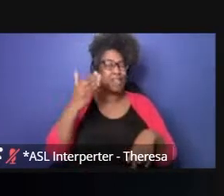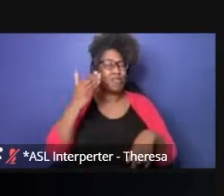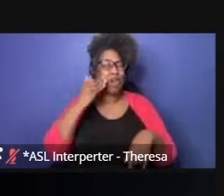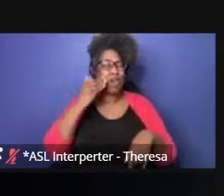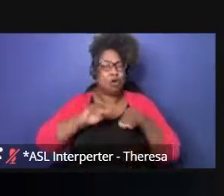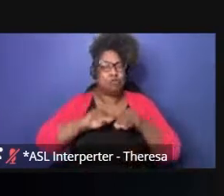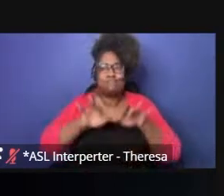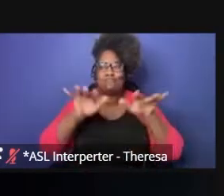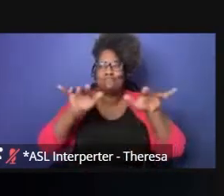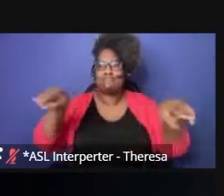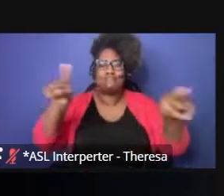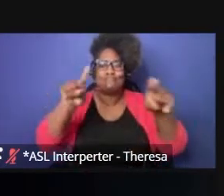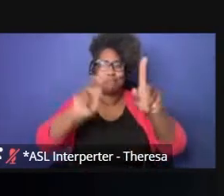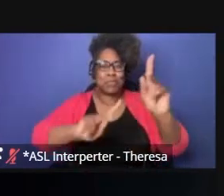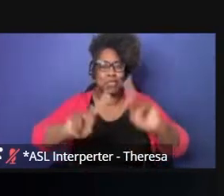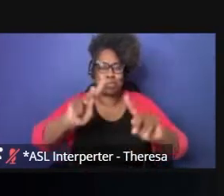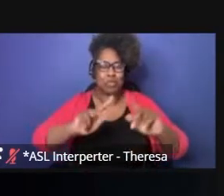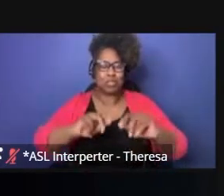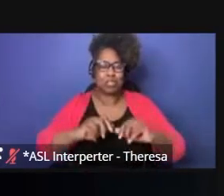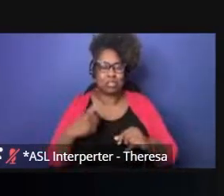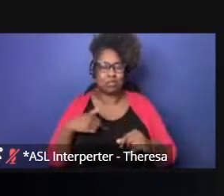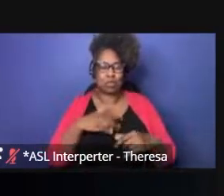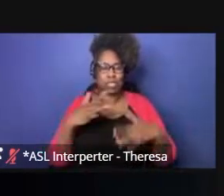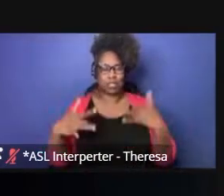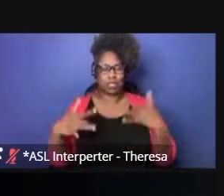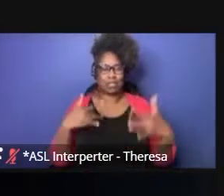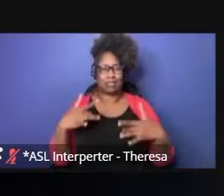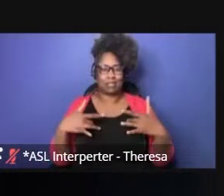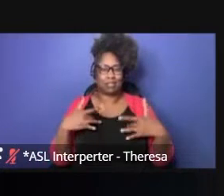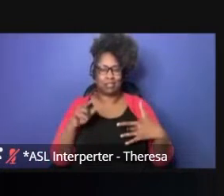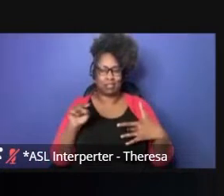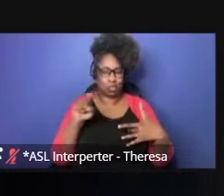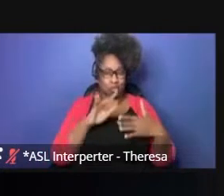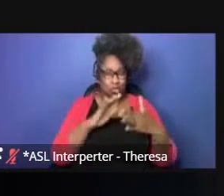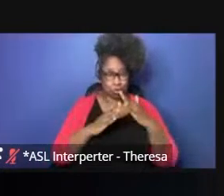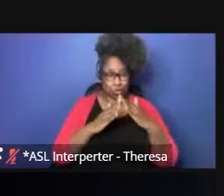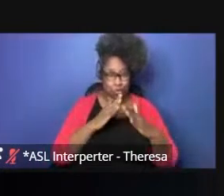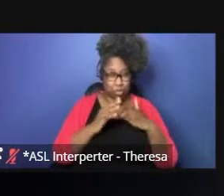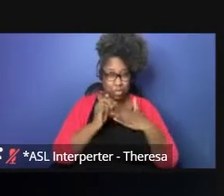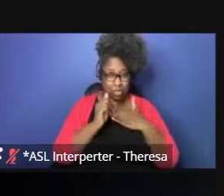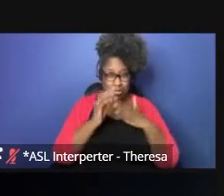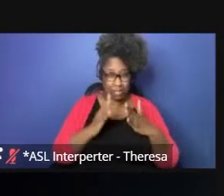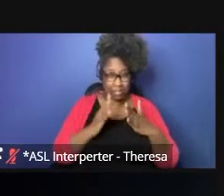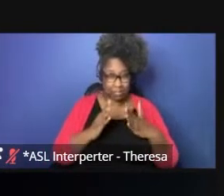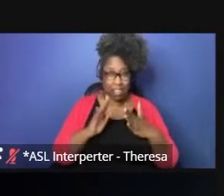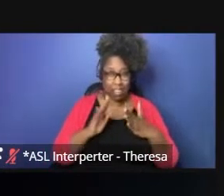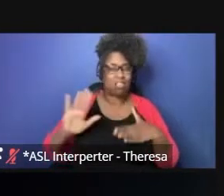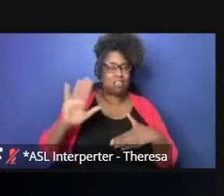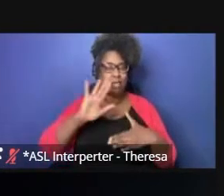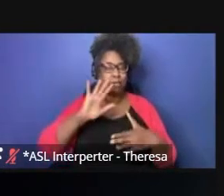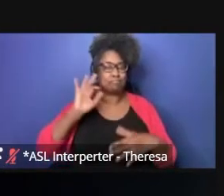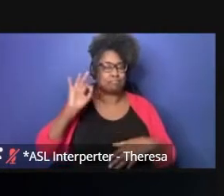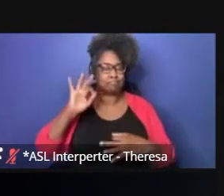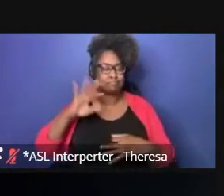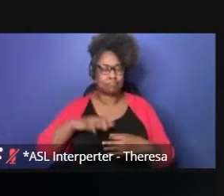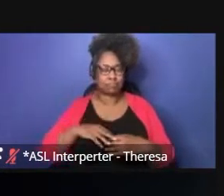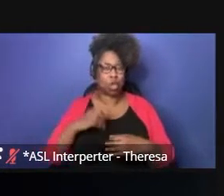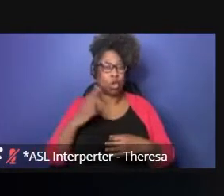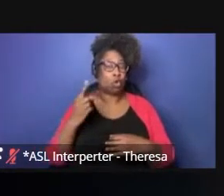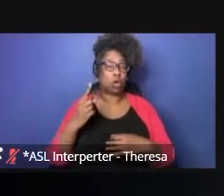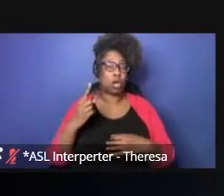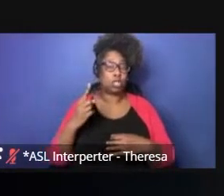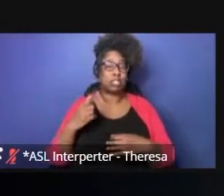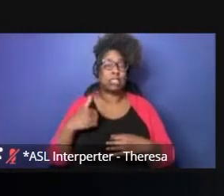and very excited about what they can bring to the table. One of our members is the mayor, and she is